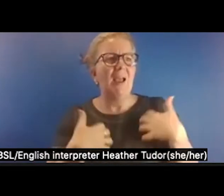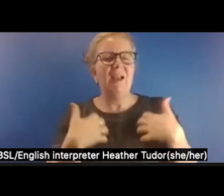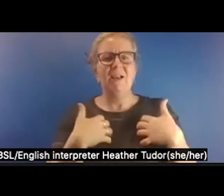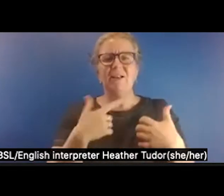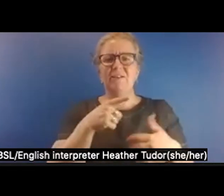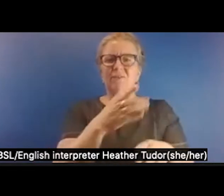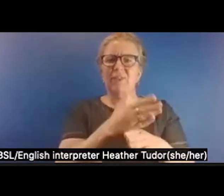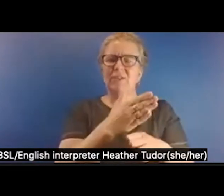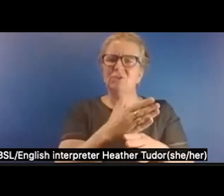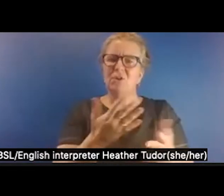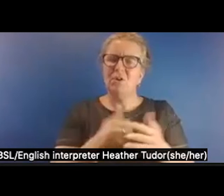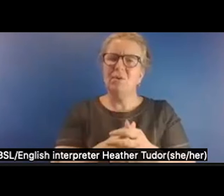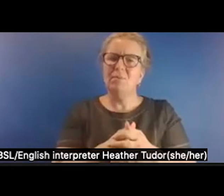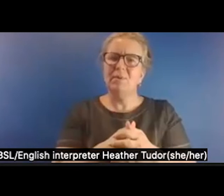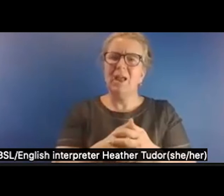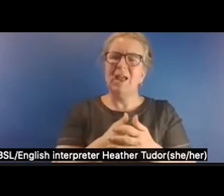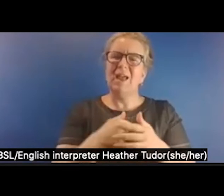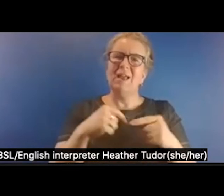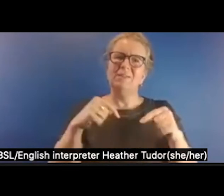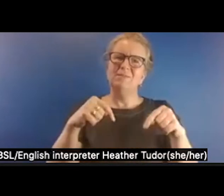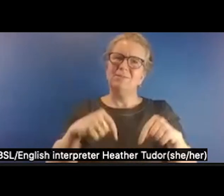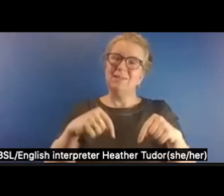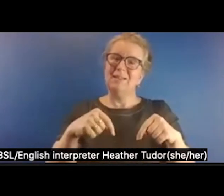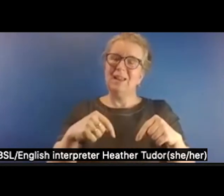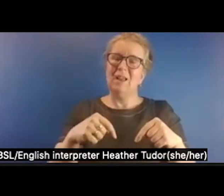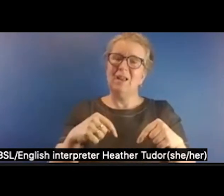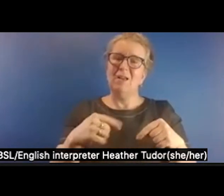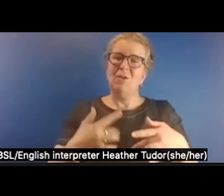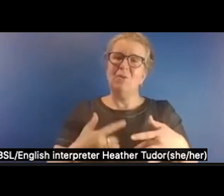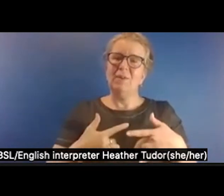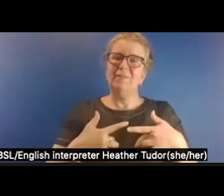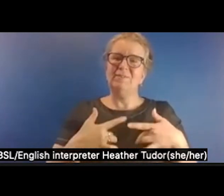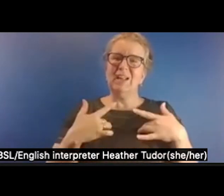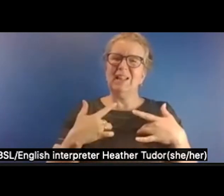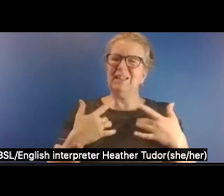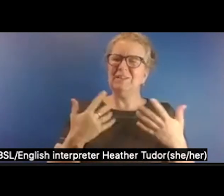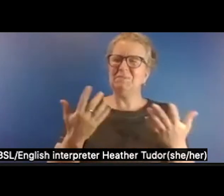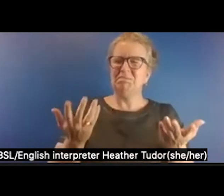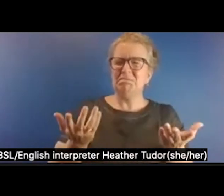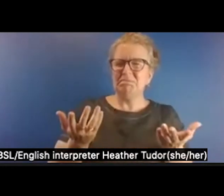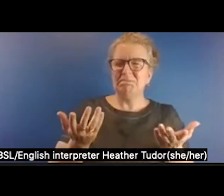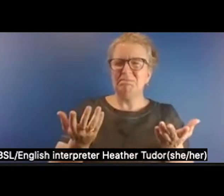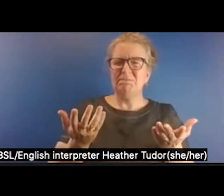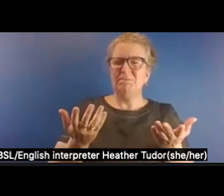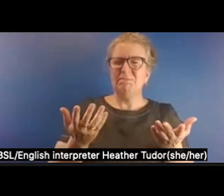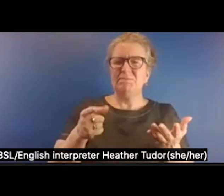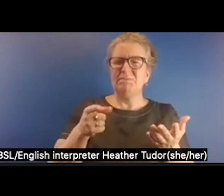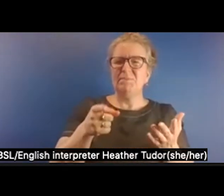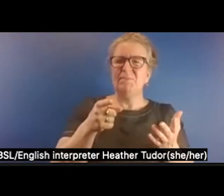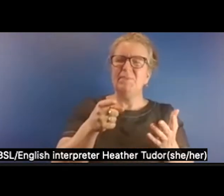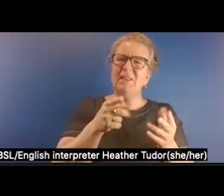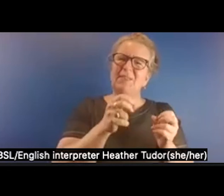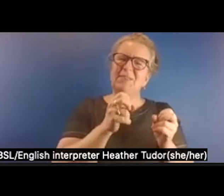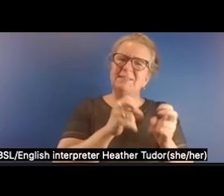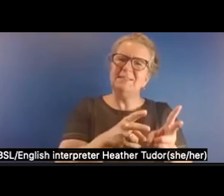right now in the contemporary time, it feels so out of, it doesn't,